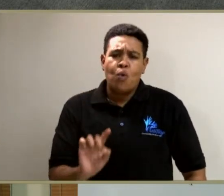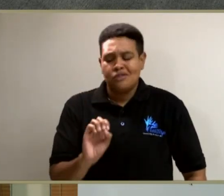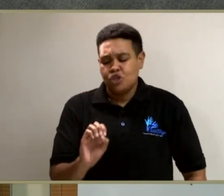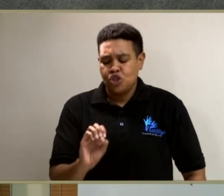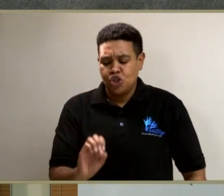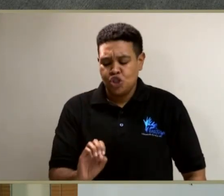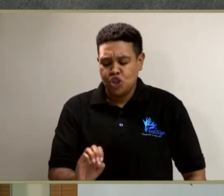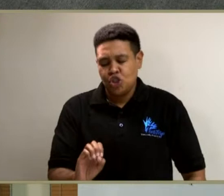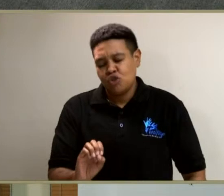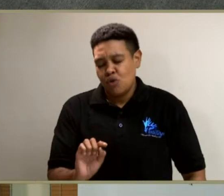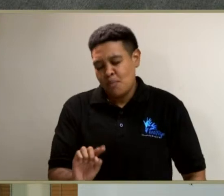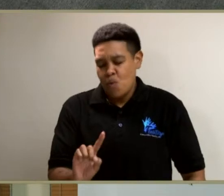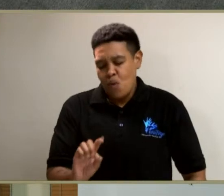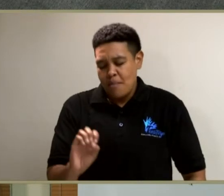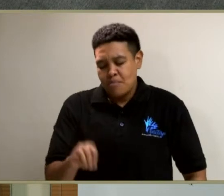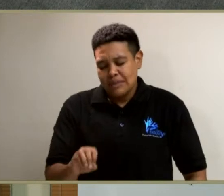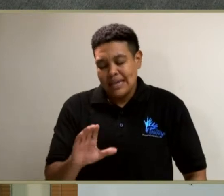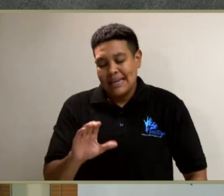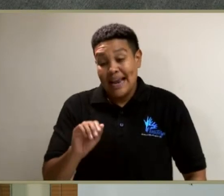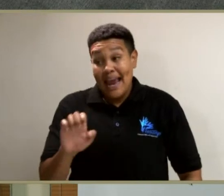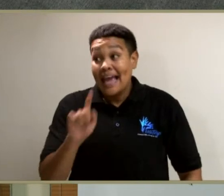case fatality rate.